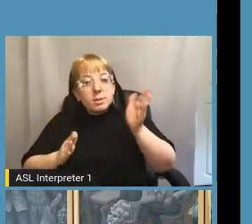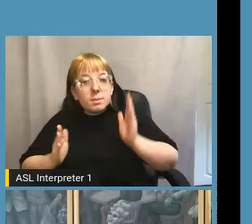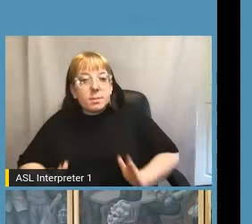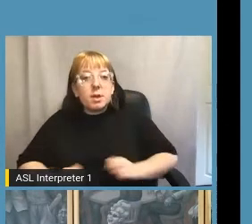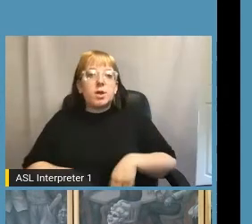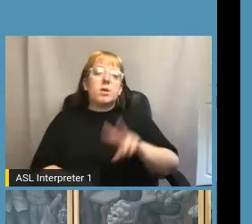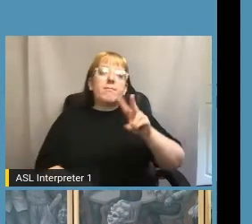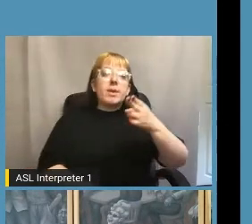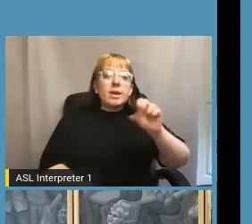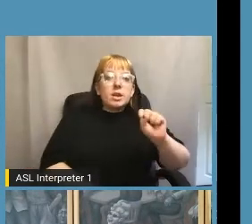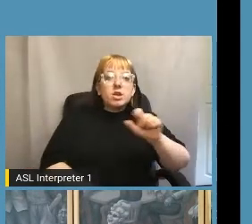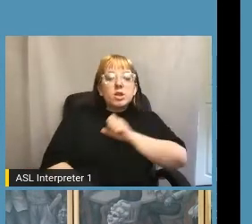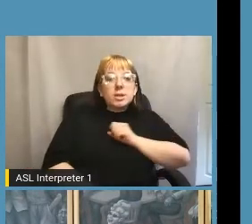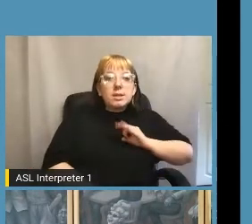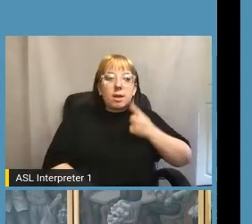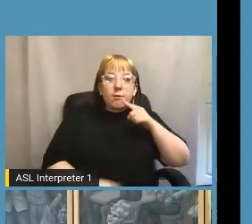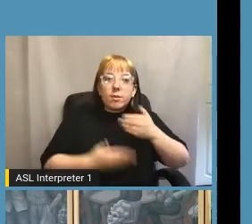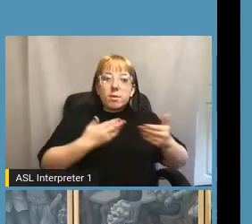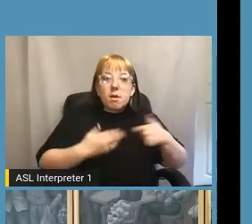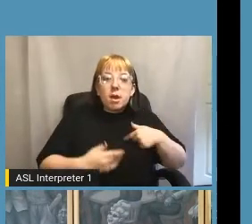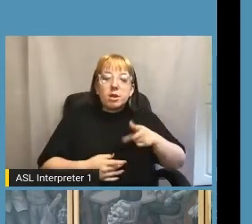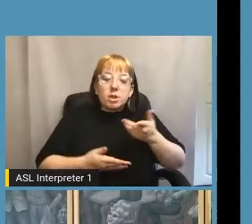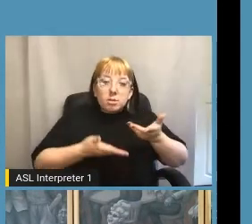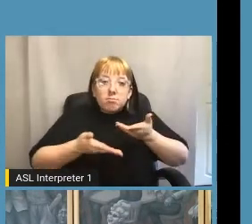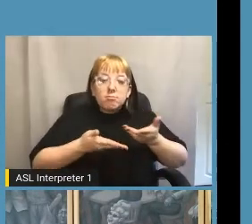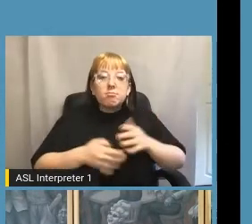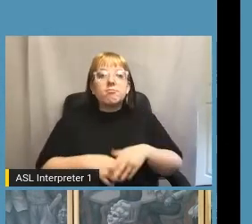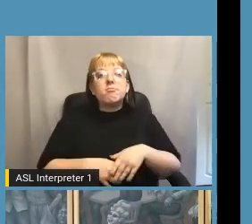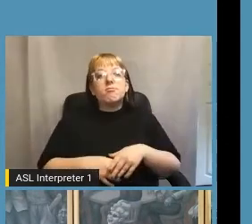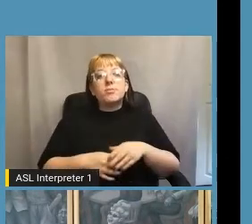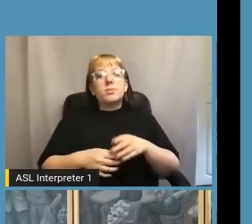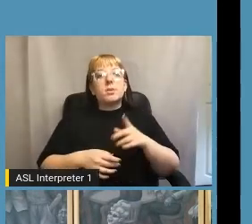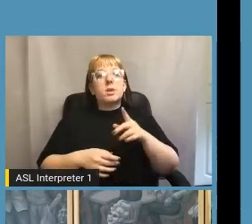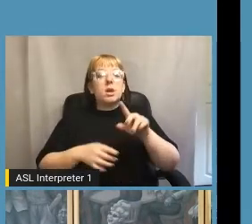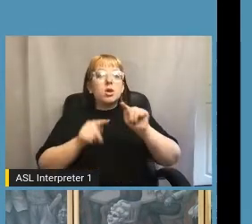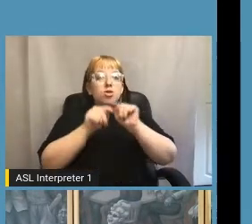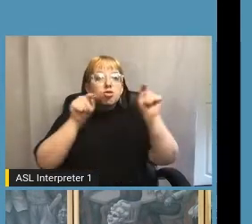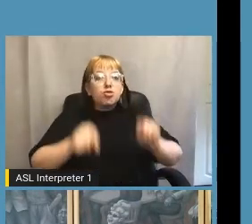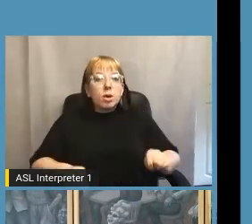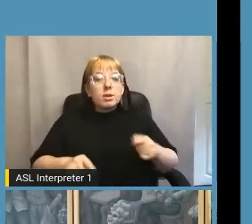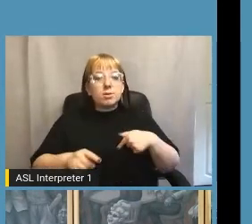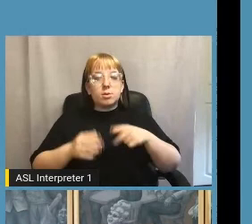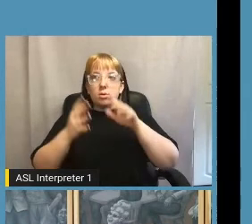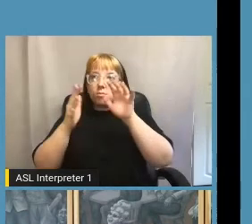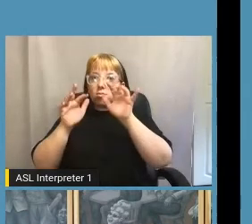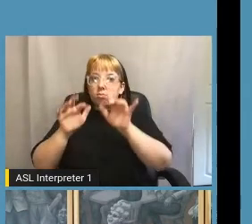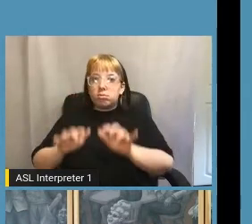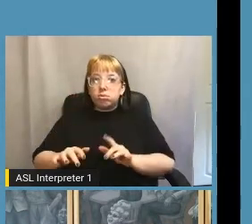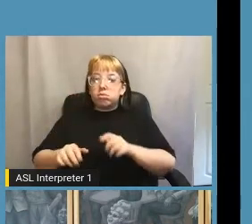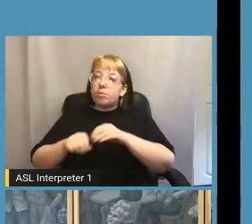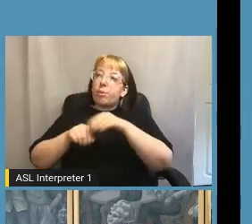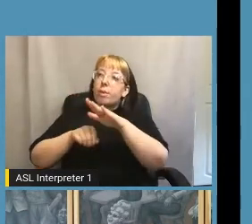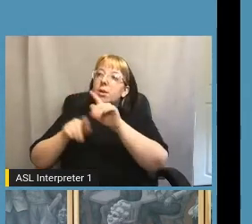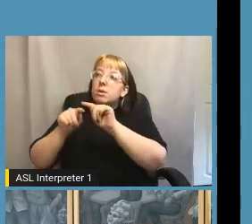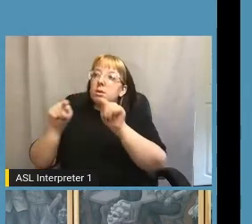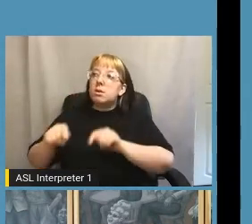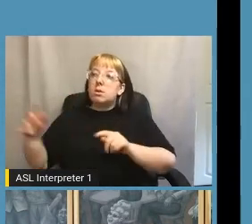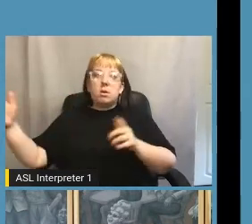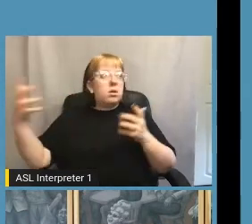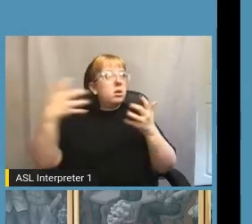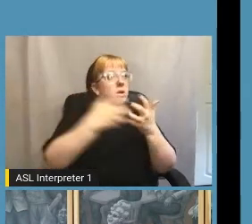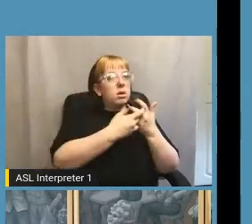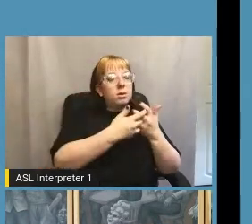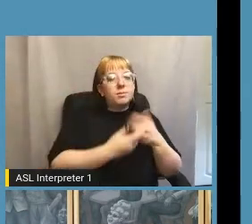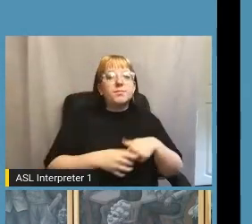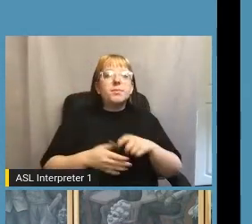the object piece, create the podcast script from transcripts. We have sent it out to be transcribed and then stitch that script together. We write the